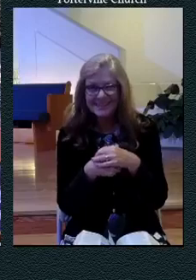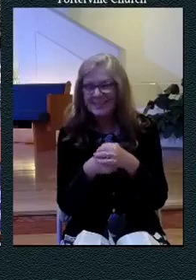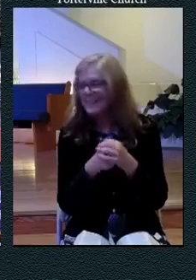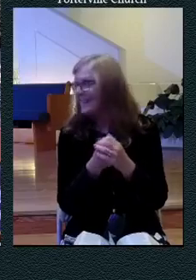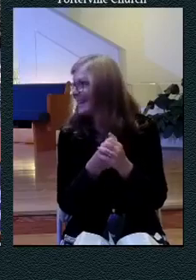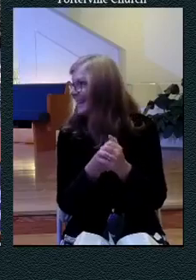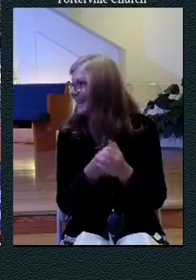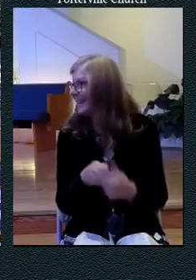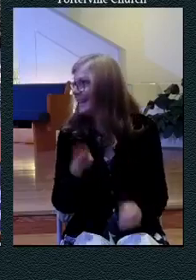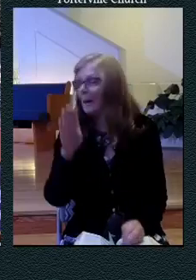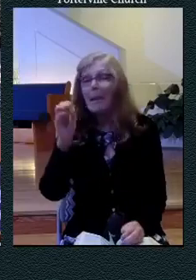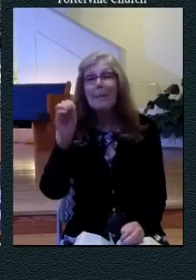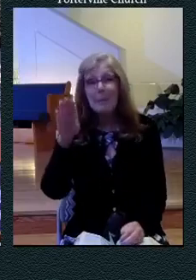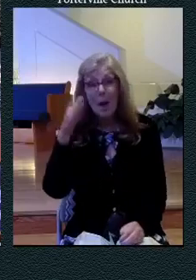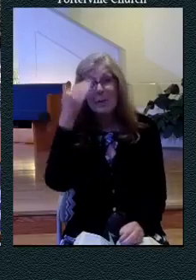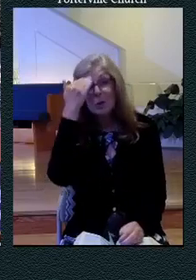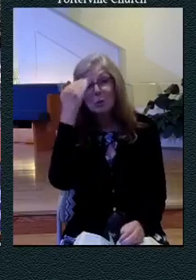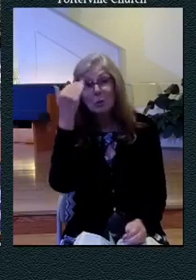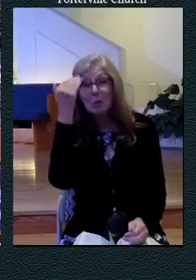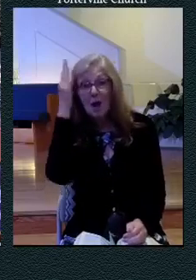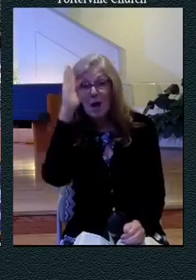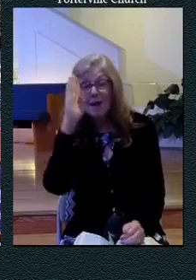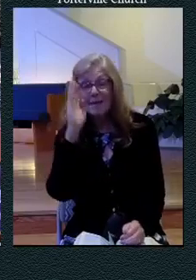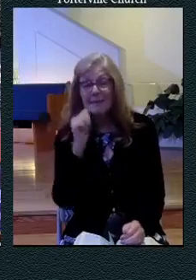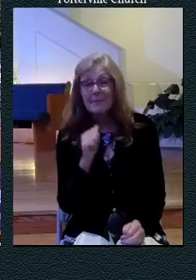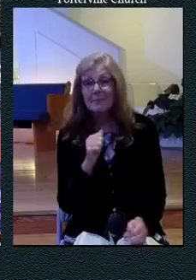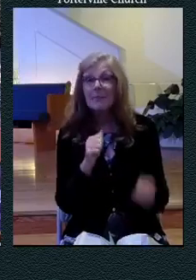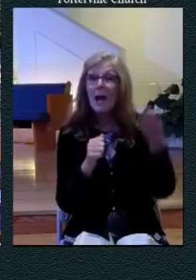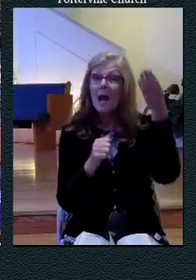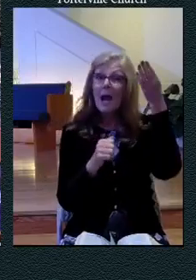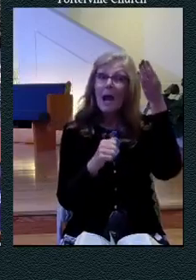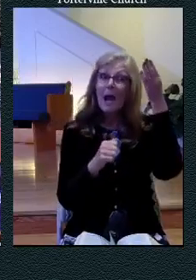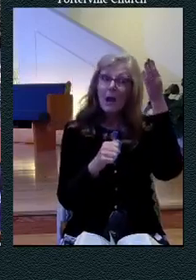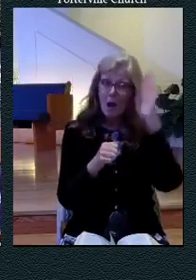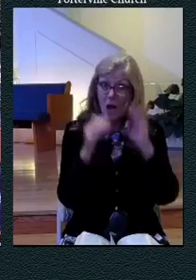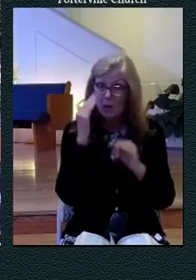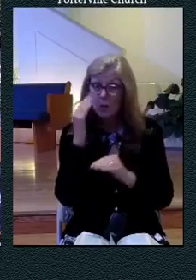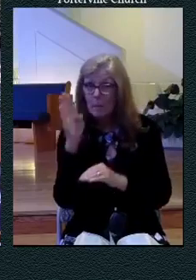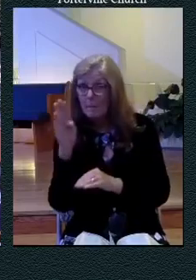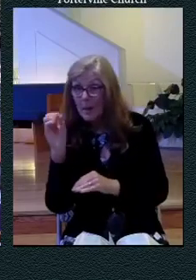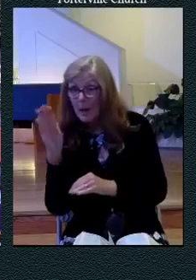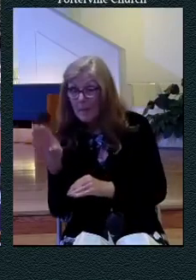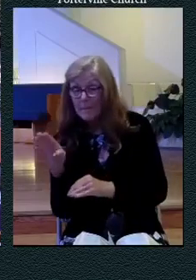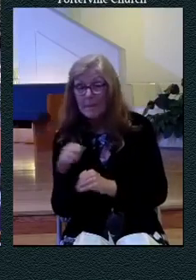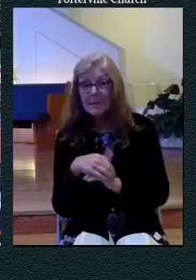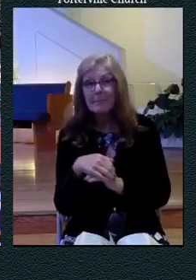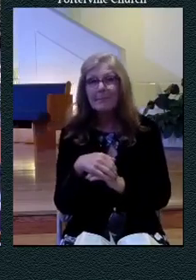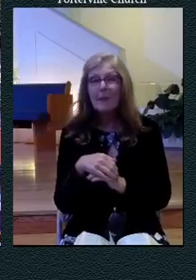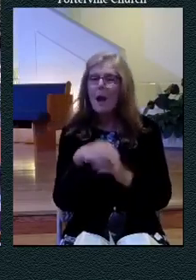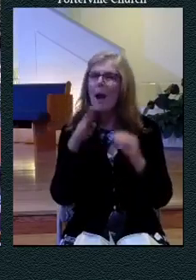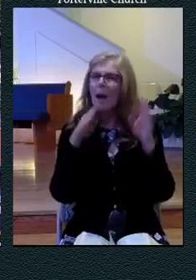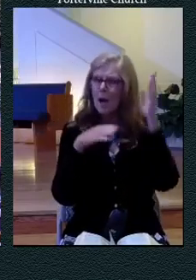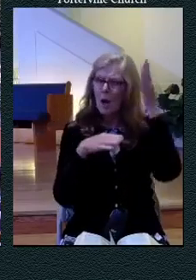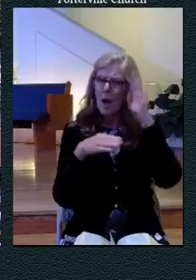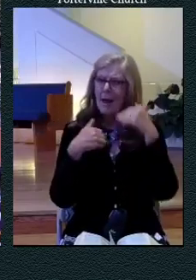So Bob knew God, and God knew Bob, and God had a project for Bob,